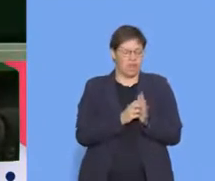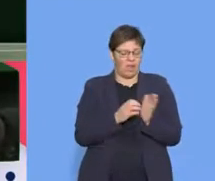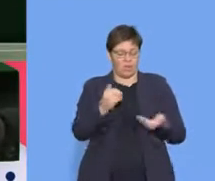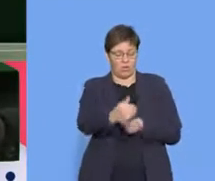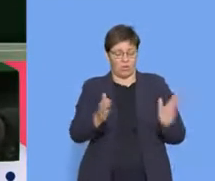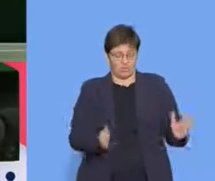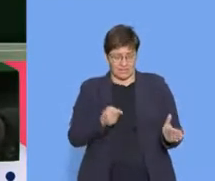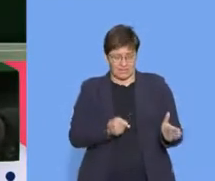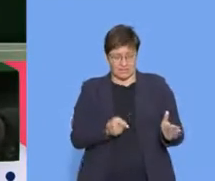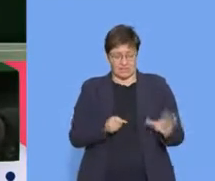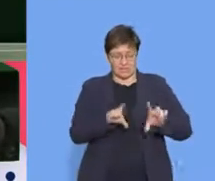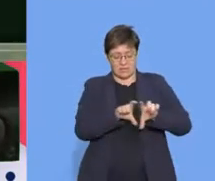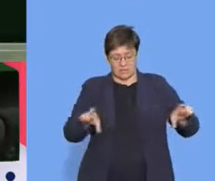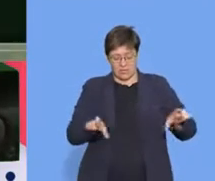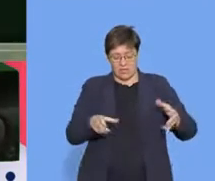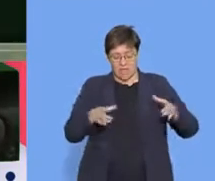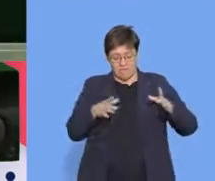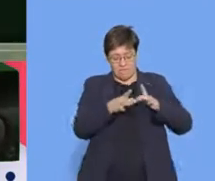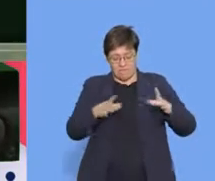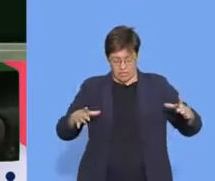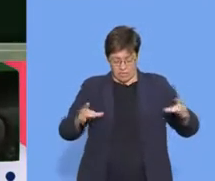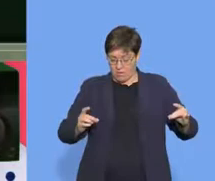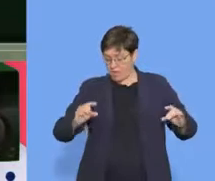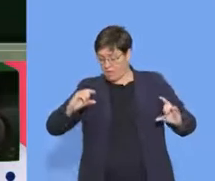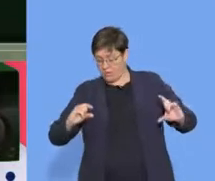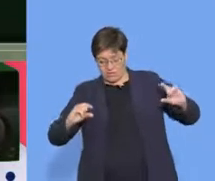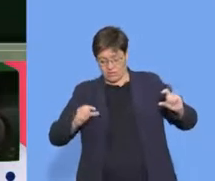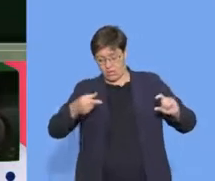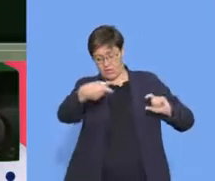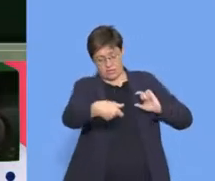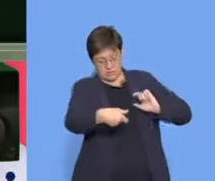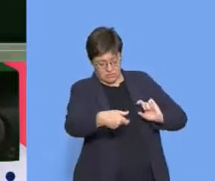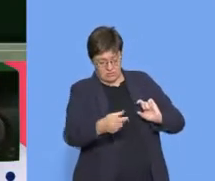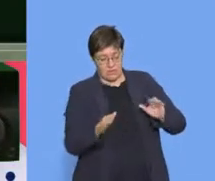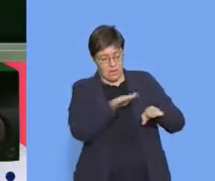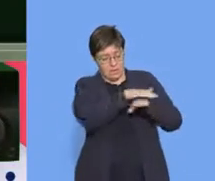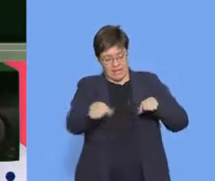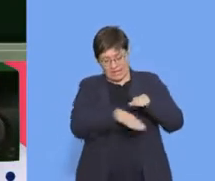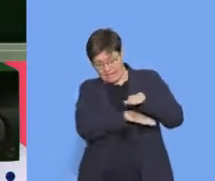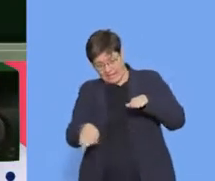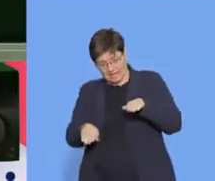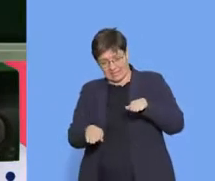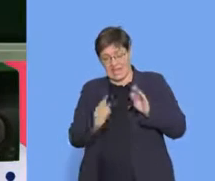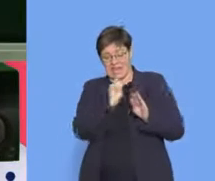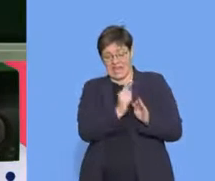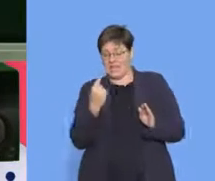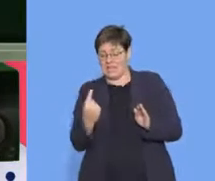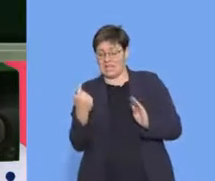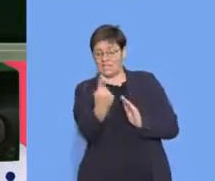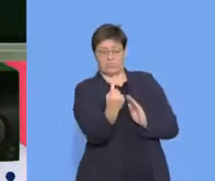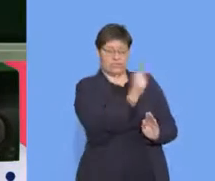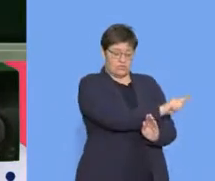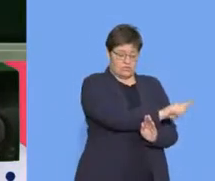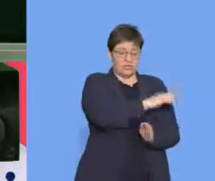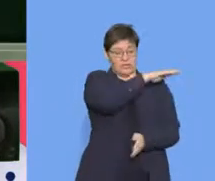be sides along the rectangular prism, and I would have to calculate the area of each side of the box of